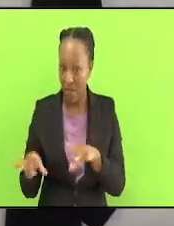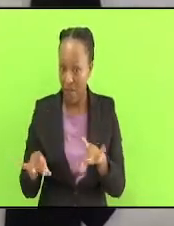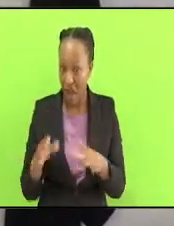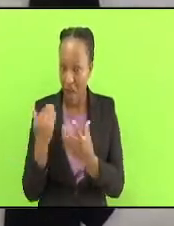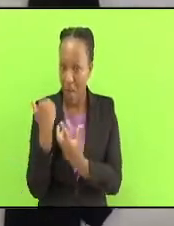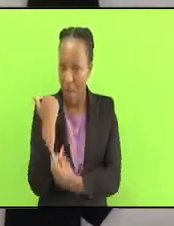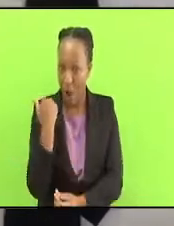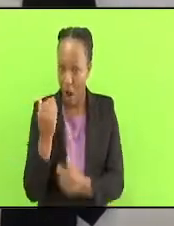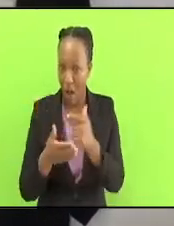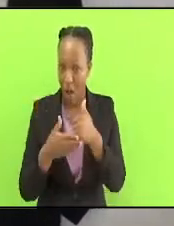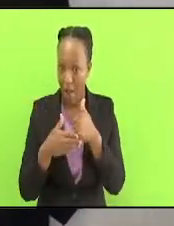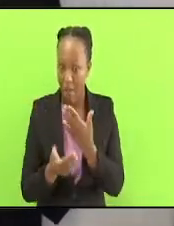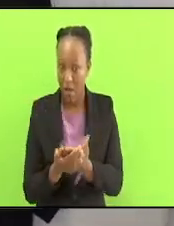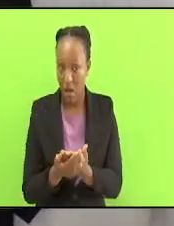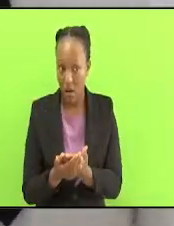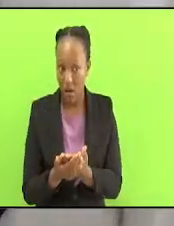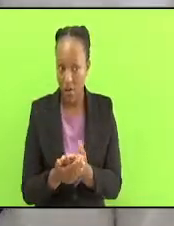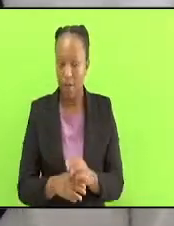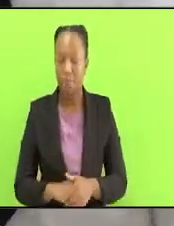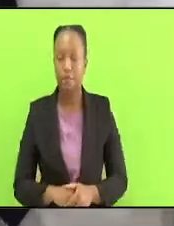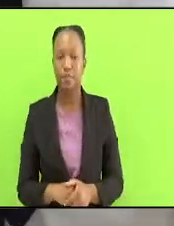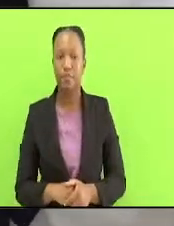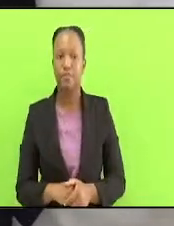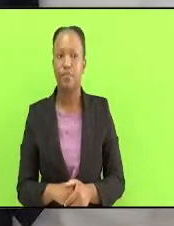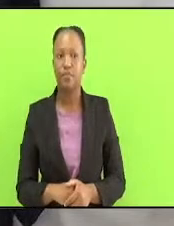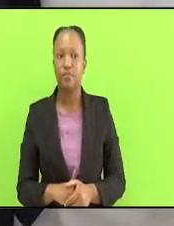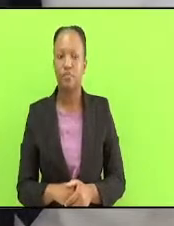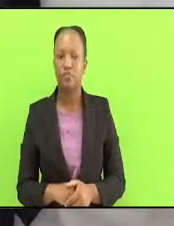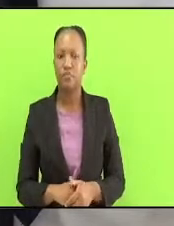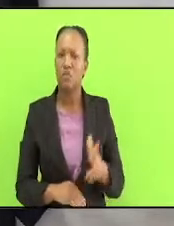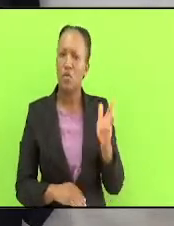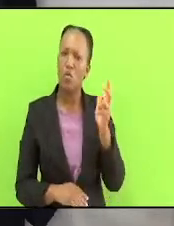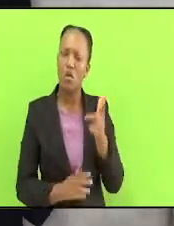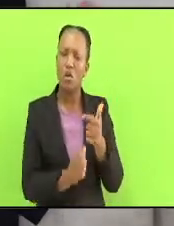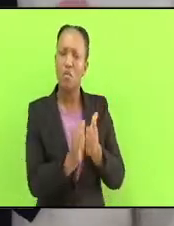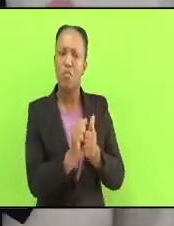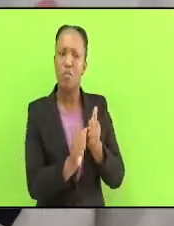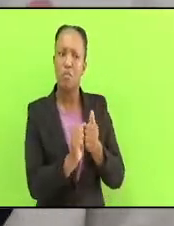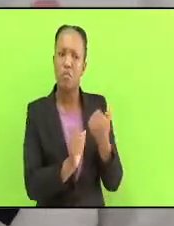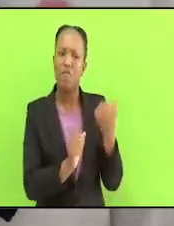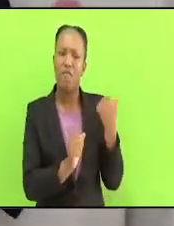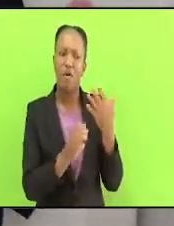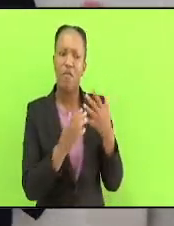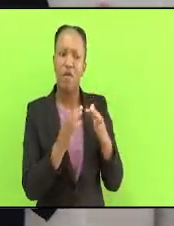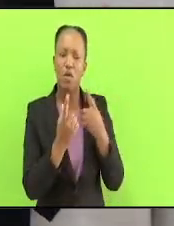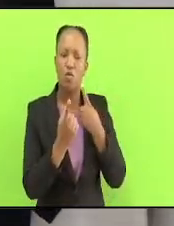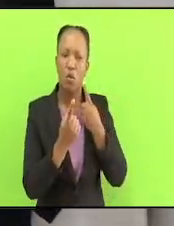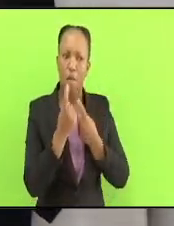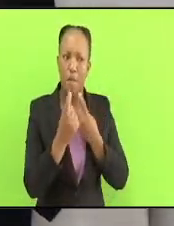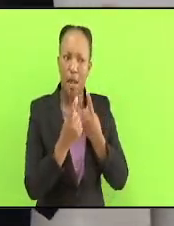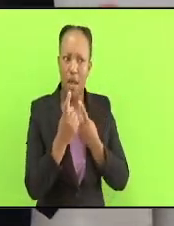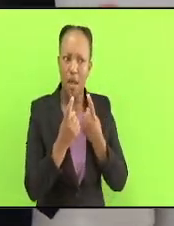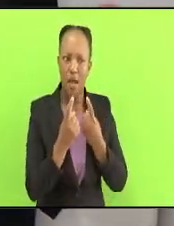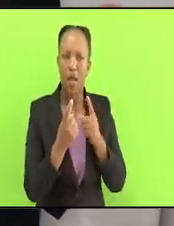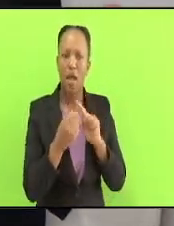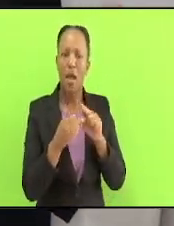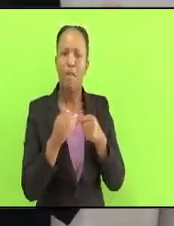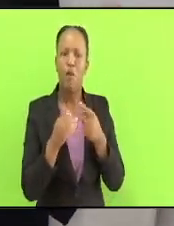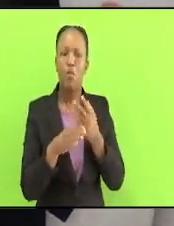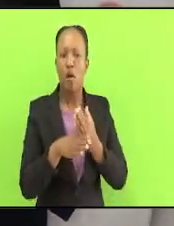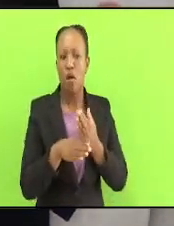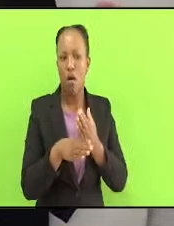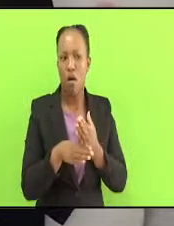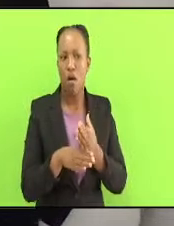be able to help us in our Ke struggles? utlwile o buti ka mo ntsalla ka taba mosebetsi. And then I heard one of the gentlemen here complaining